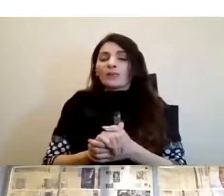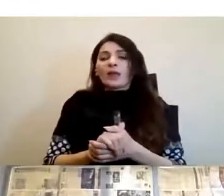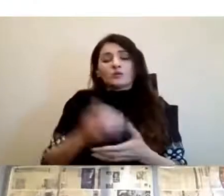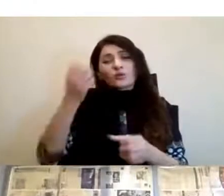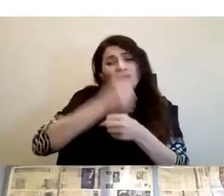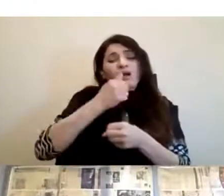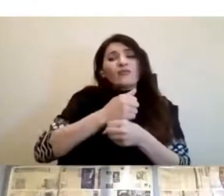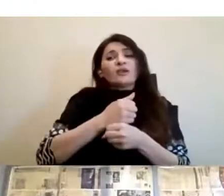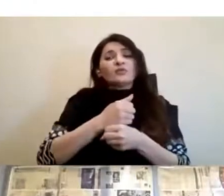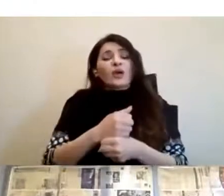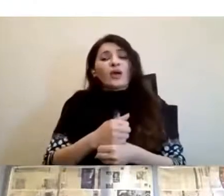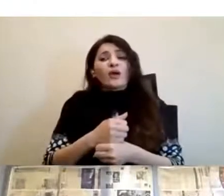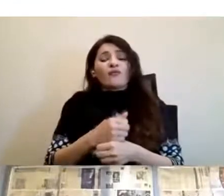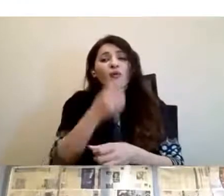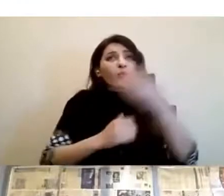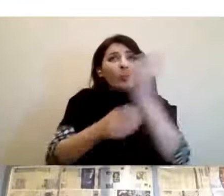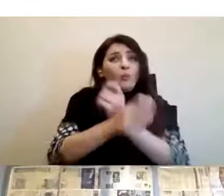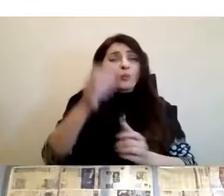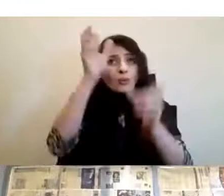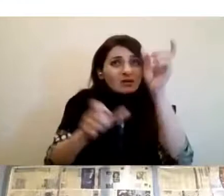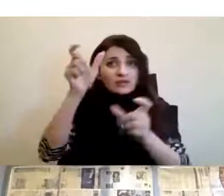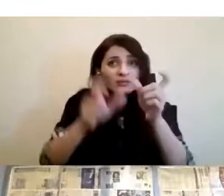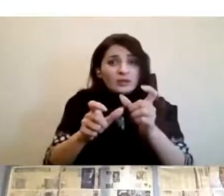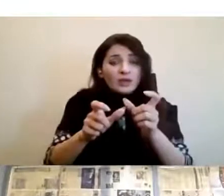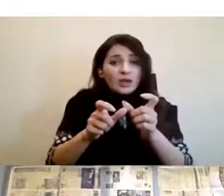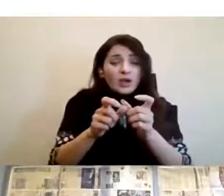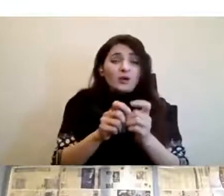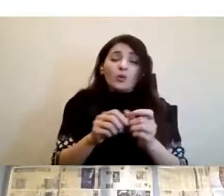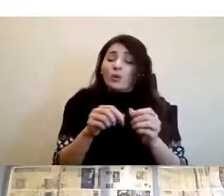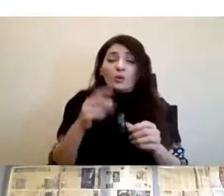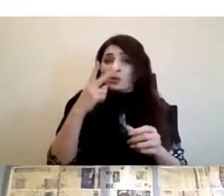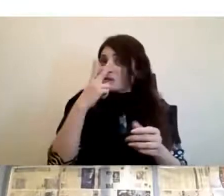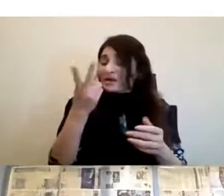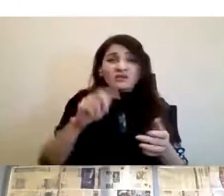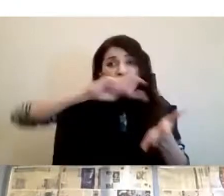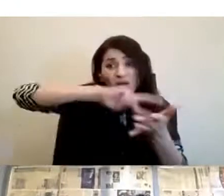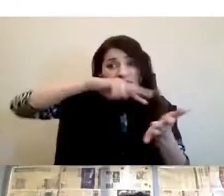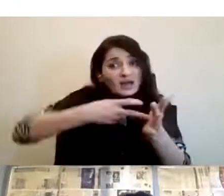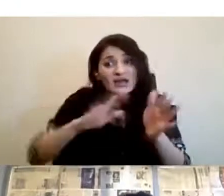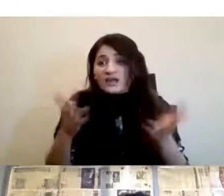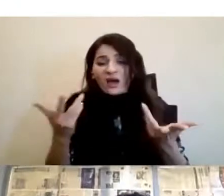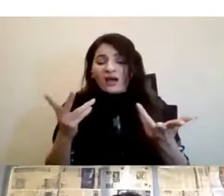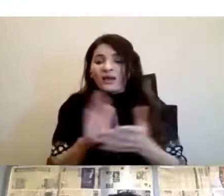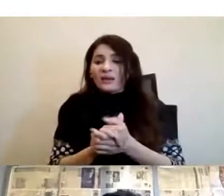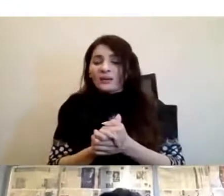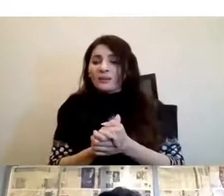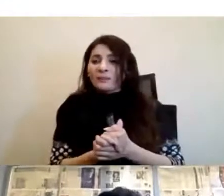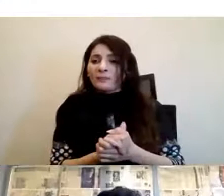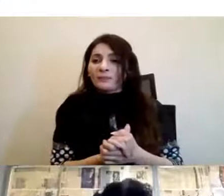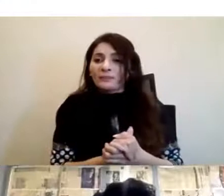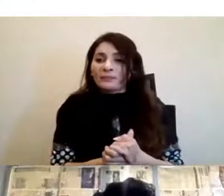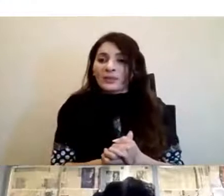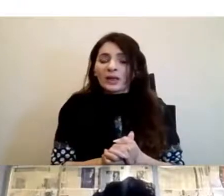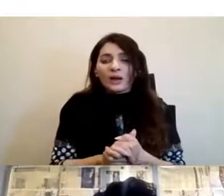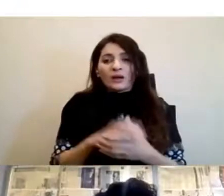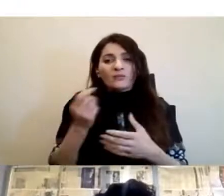can contribute through contribution through ICTs. Even though